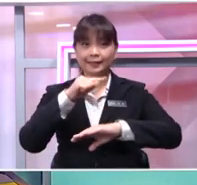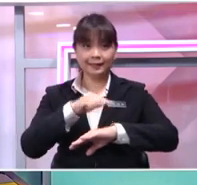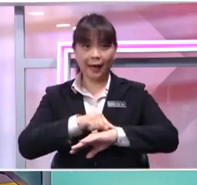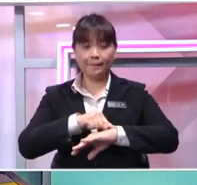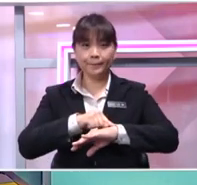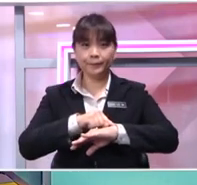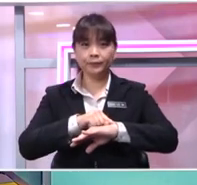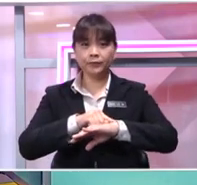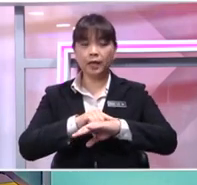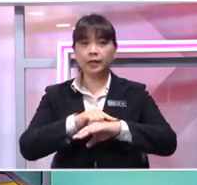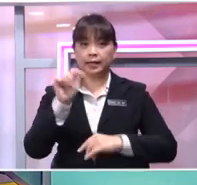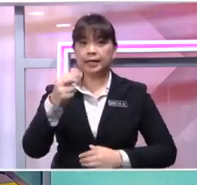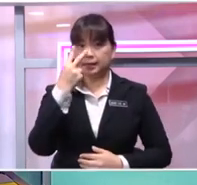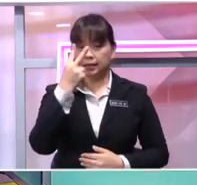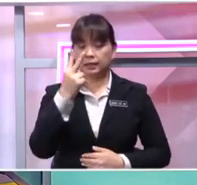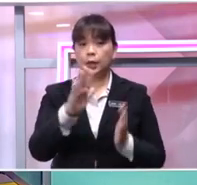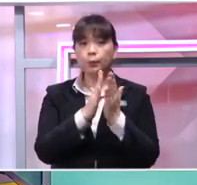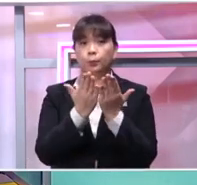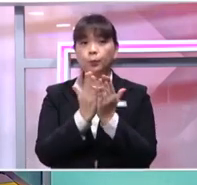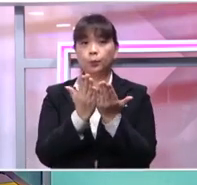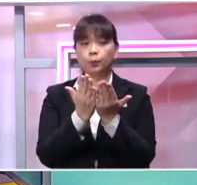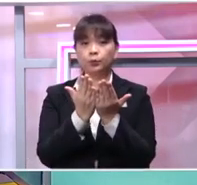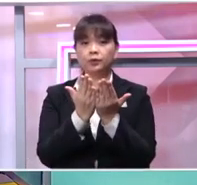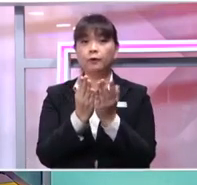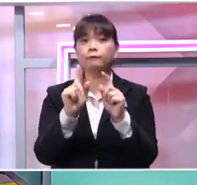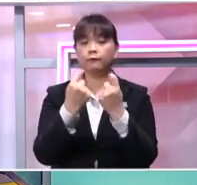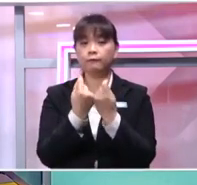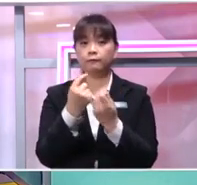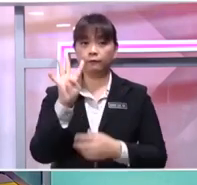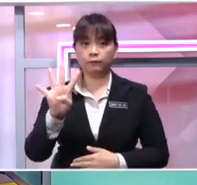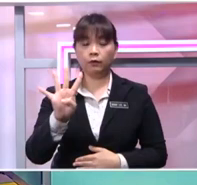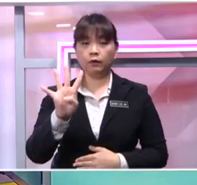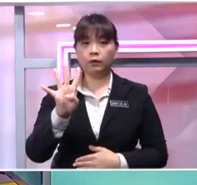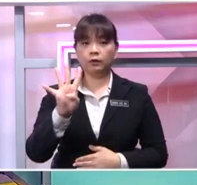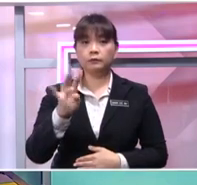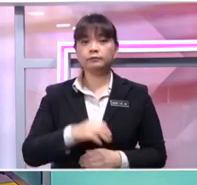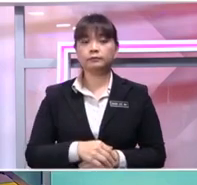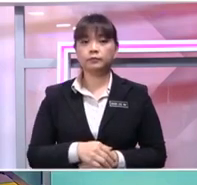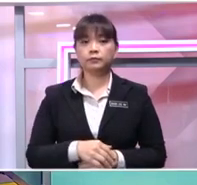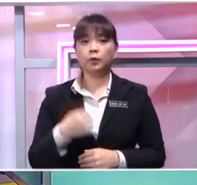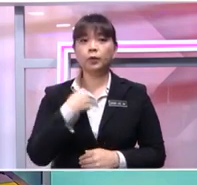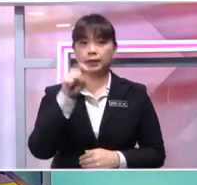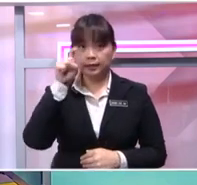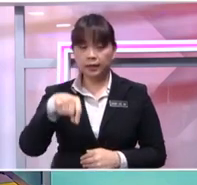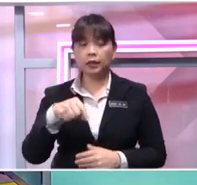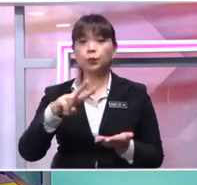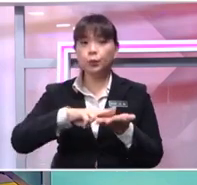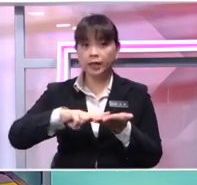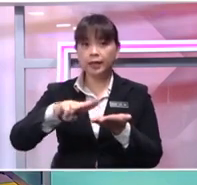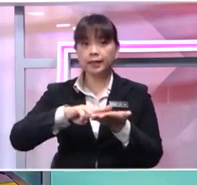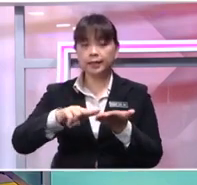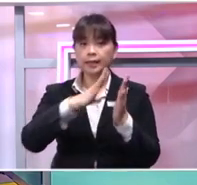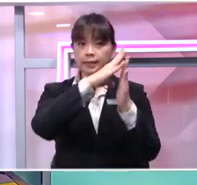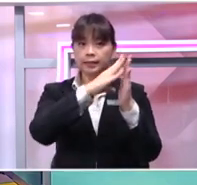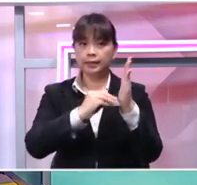Okay. You can see the activity is read the text A to D. What is each